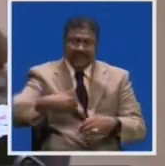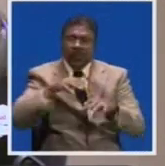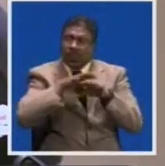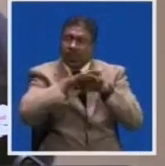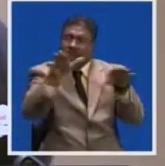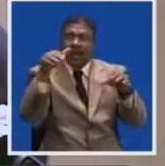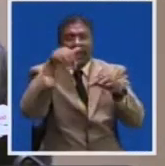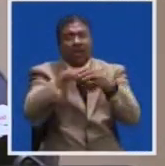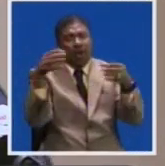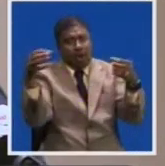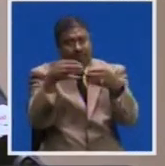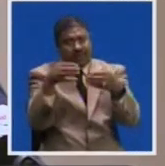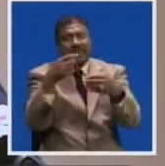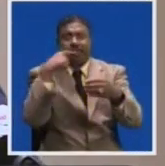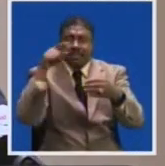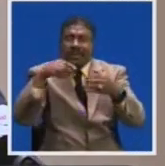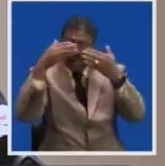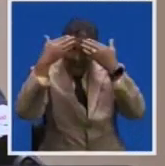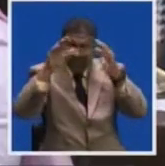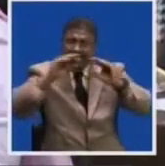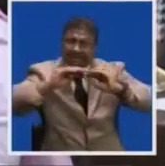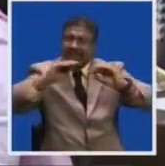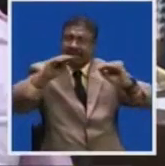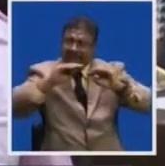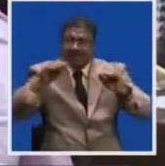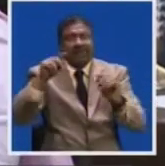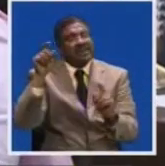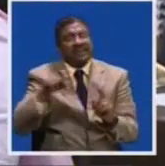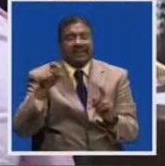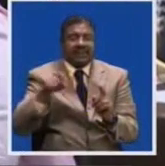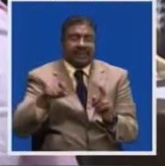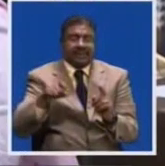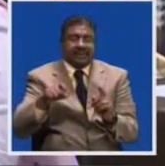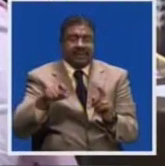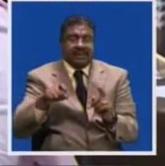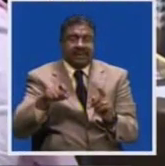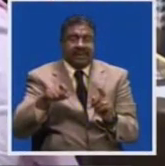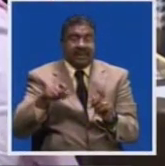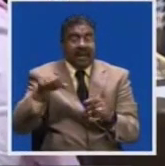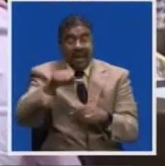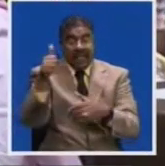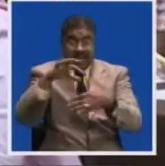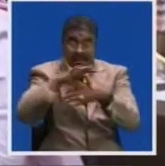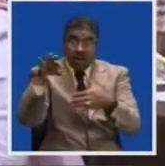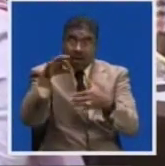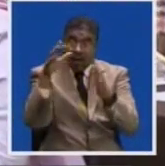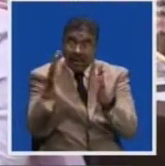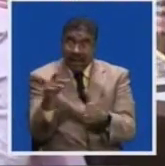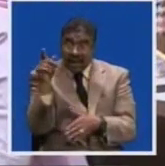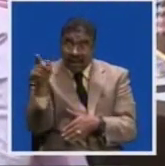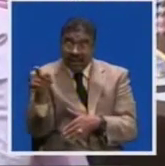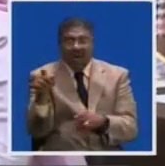settings and interact with our people. And other stakeholders are also concerned with the increase